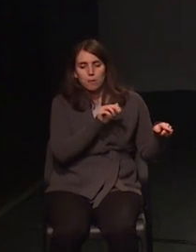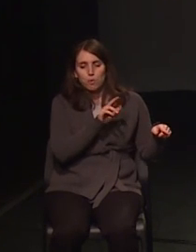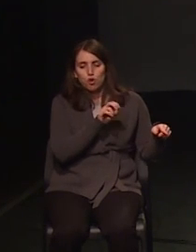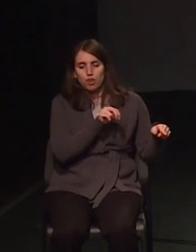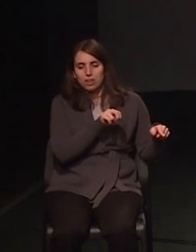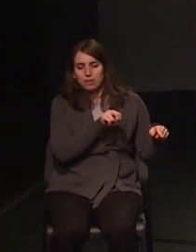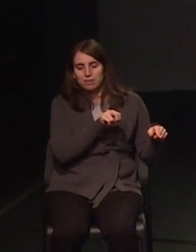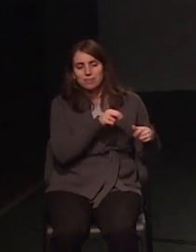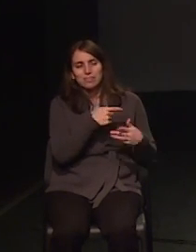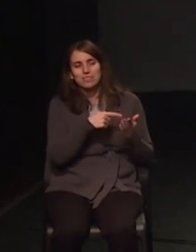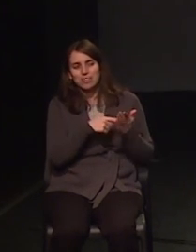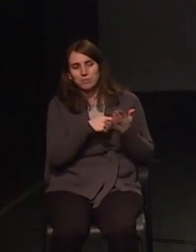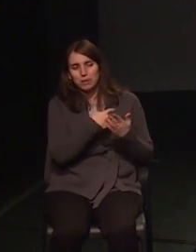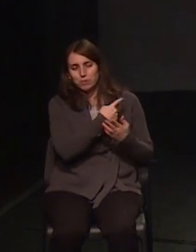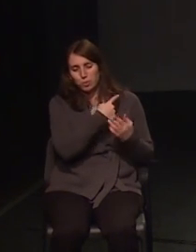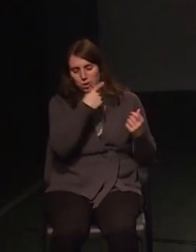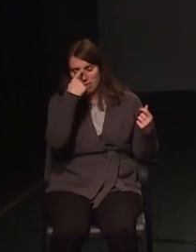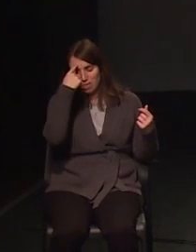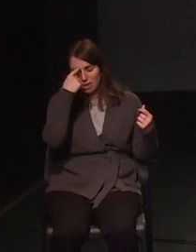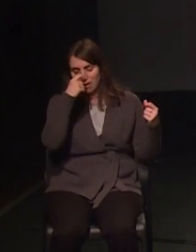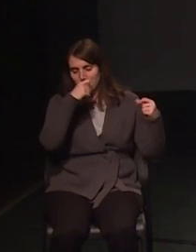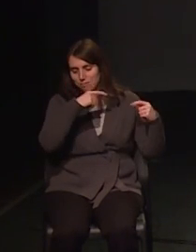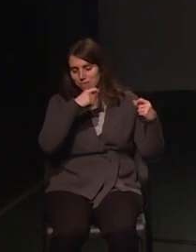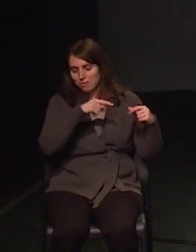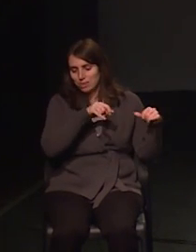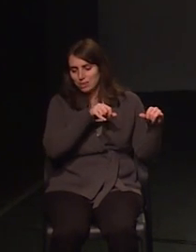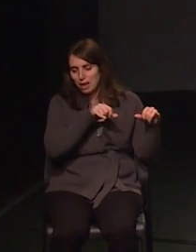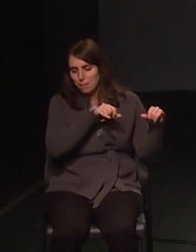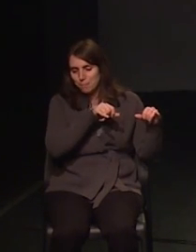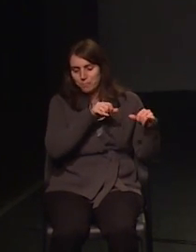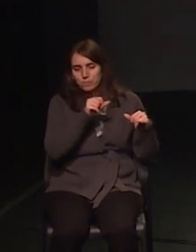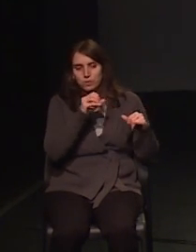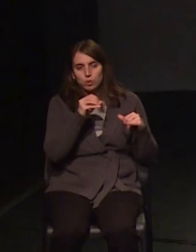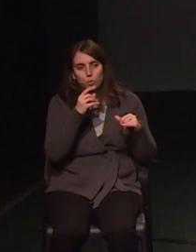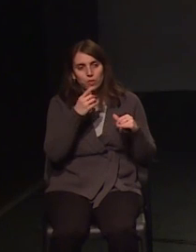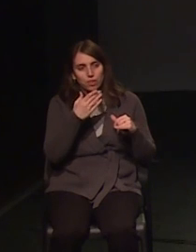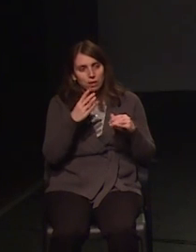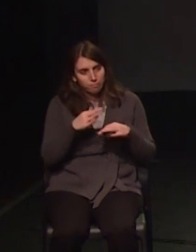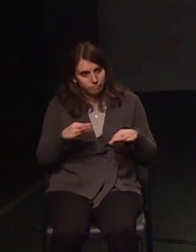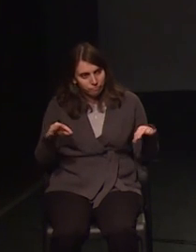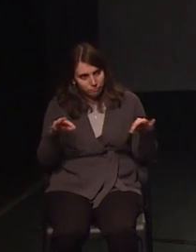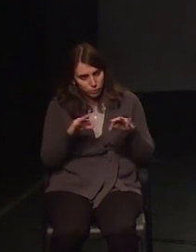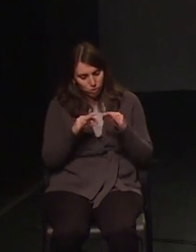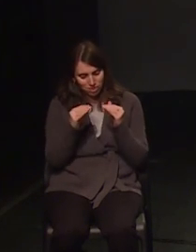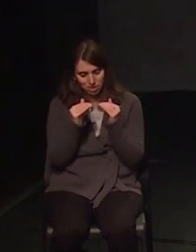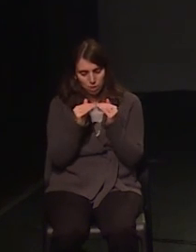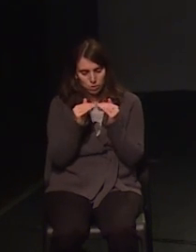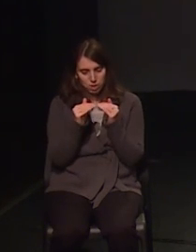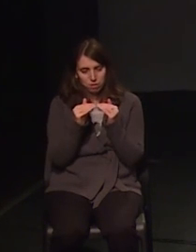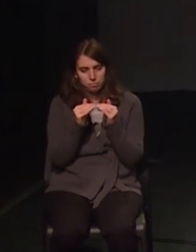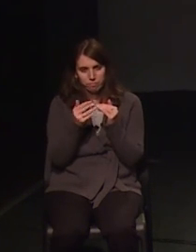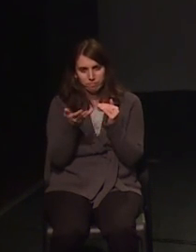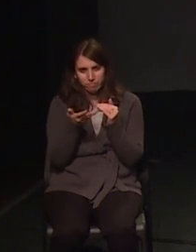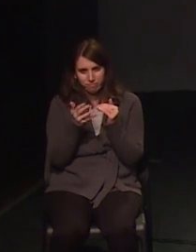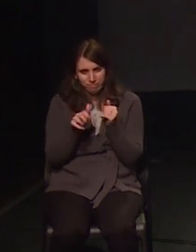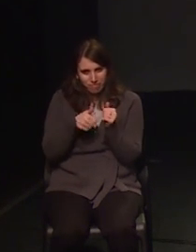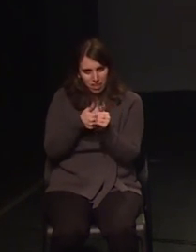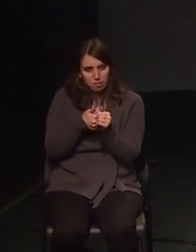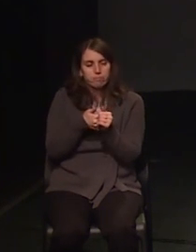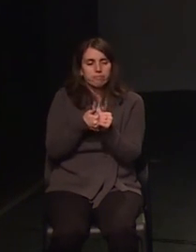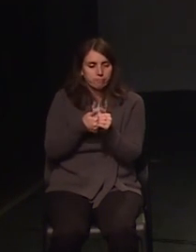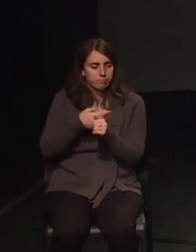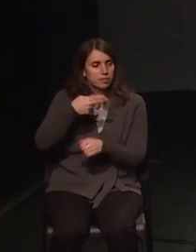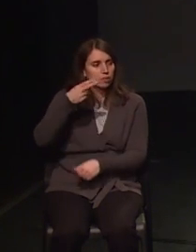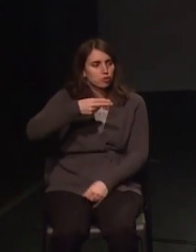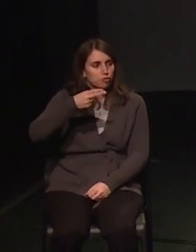going to try not to repeat anything, but one of the things I think is important around the definition of equity is the understanding of history, and that back to where we are